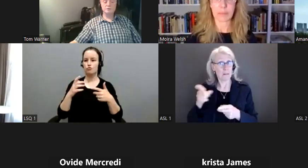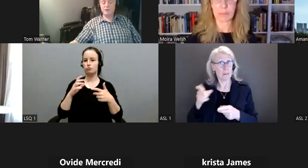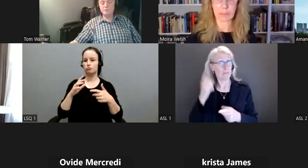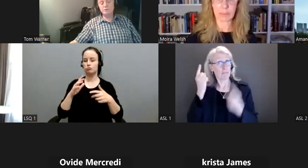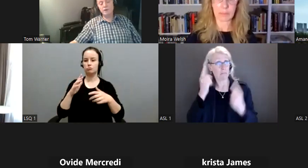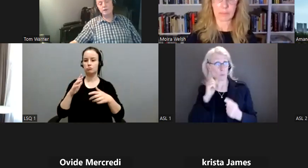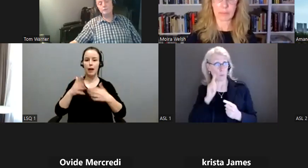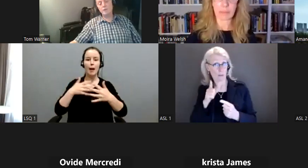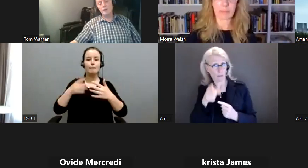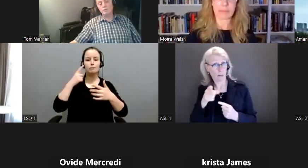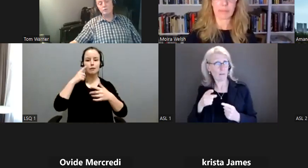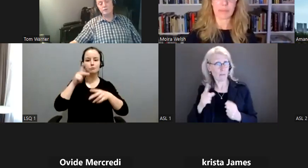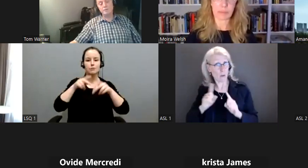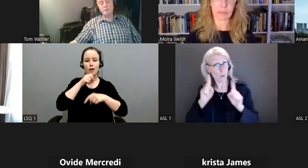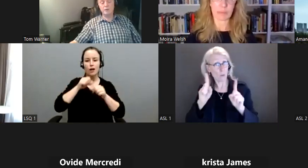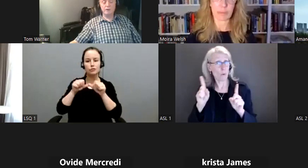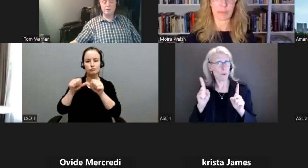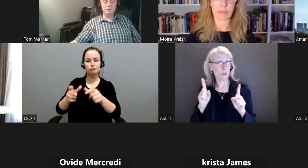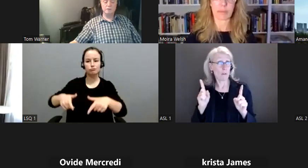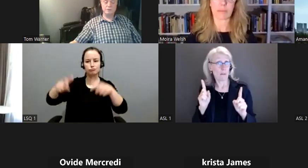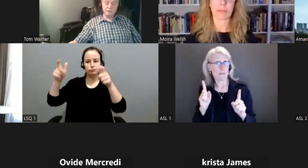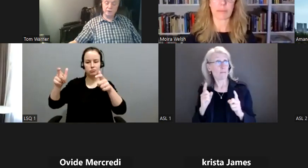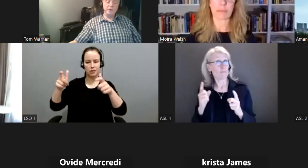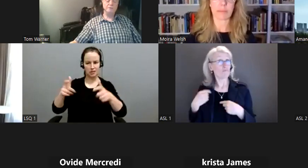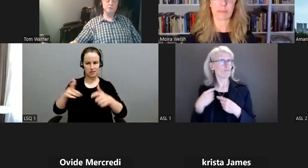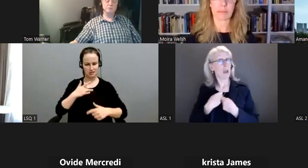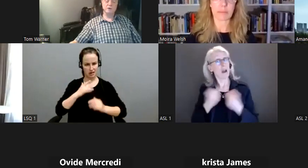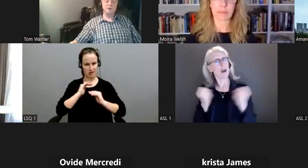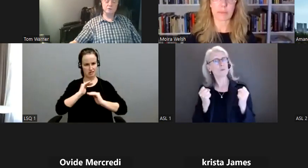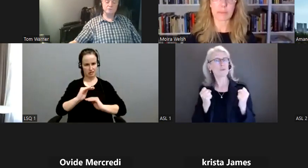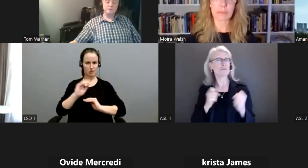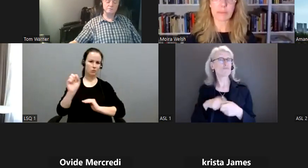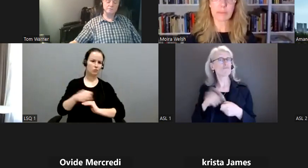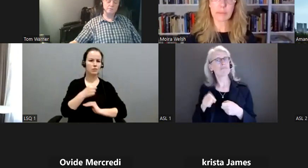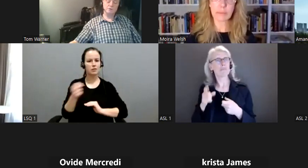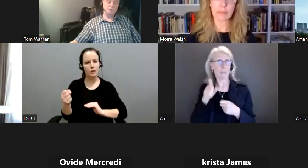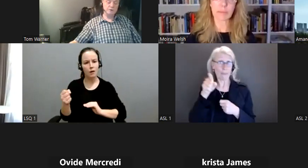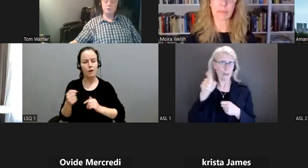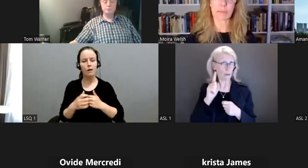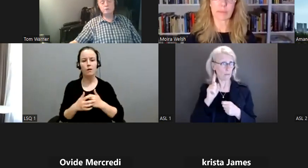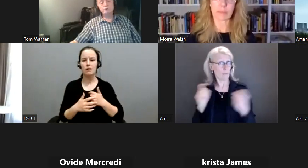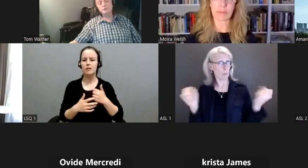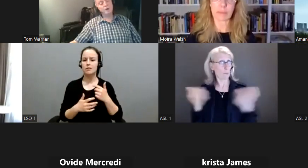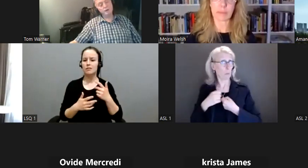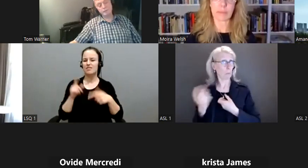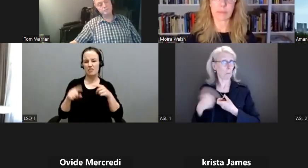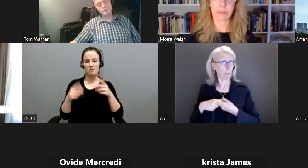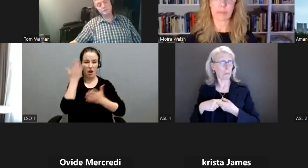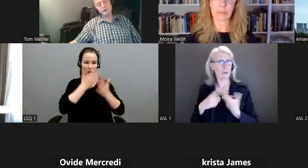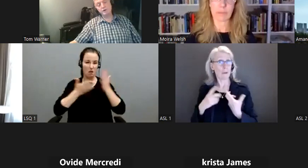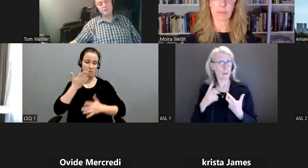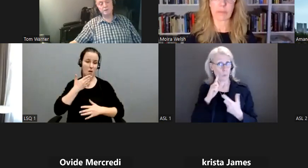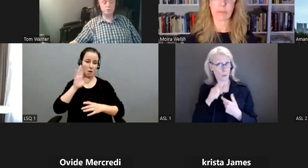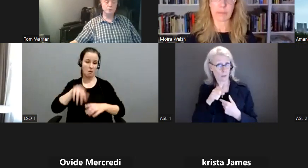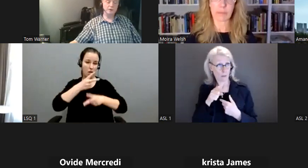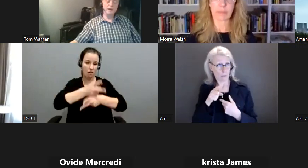feel safe? Will they do they have a fear of being mistreated or abused, not being